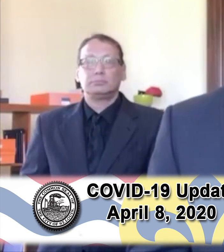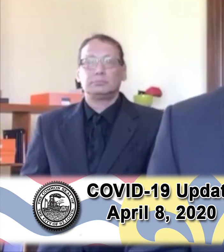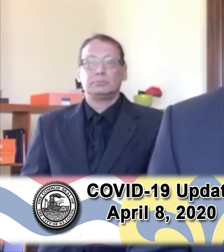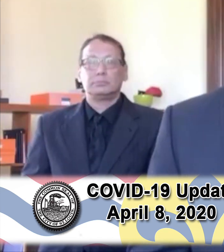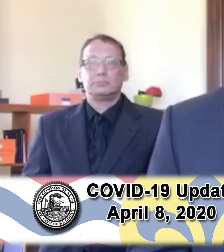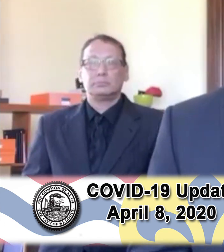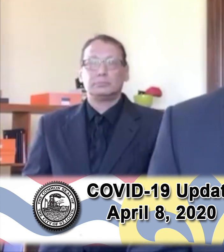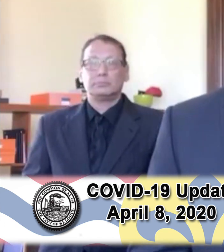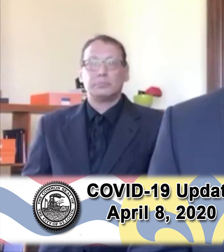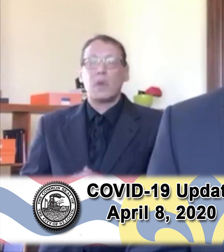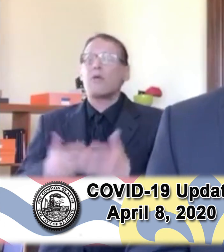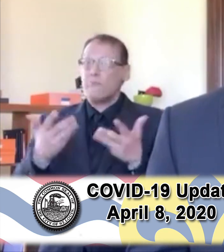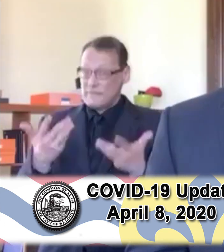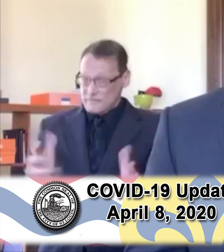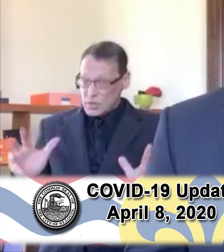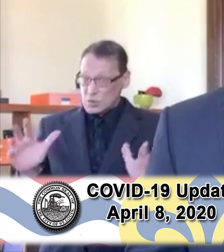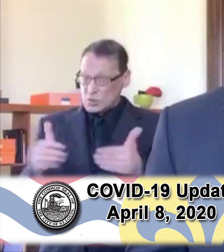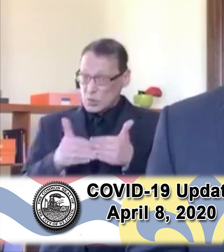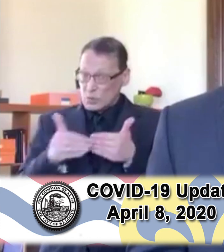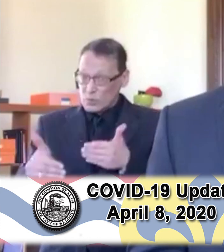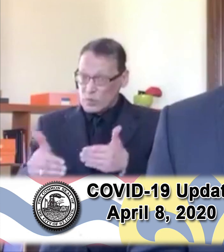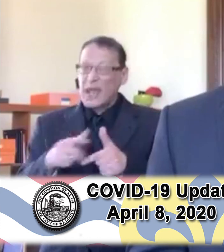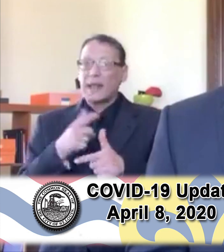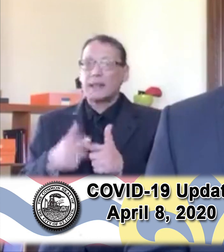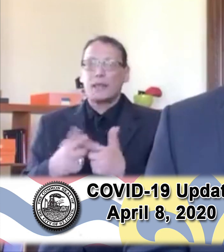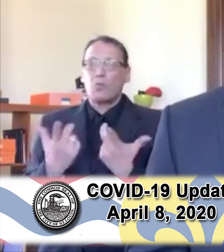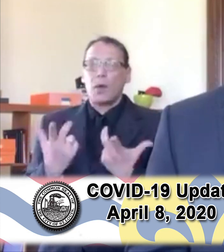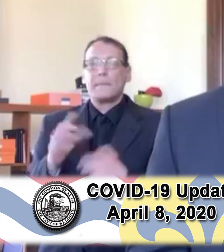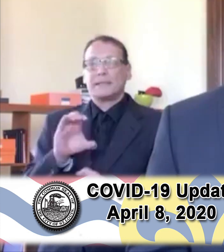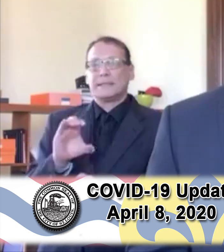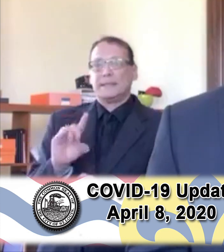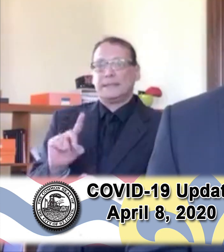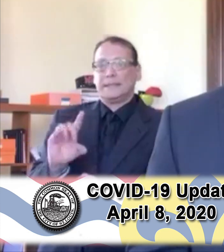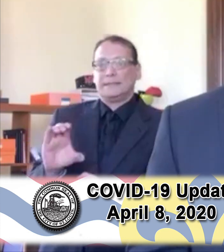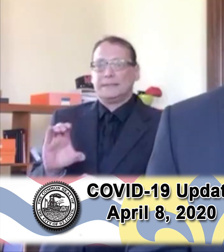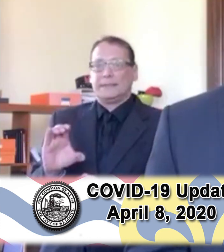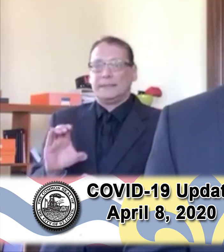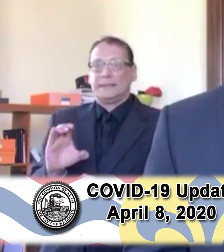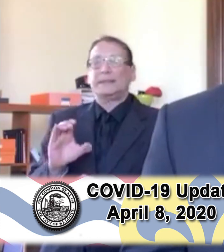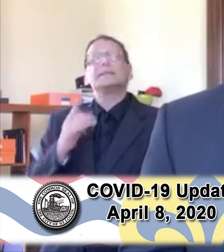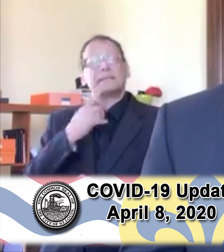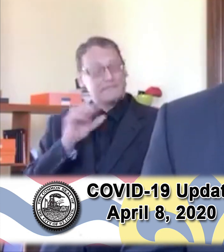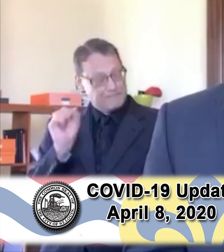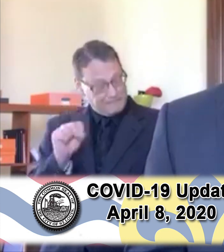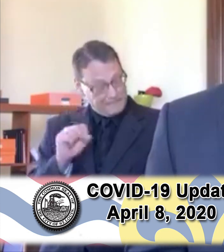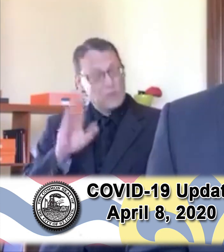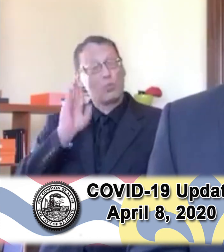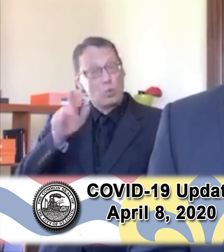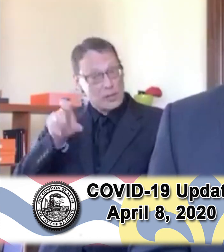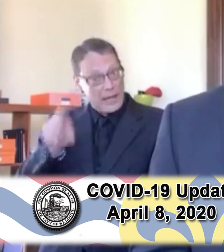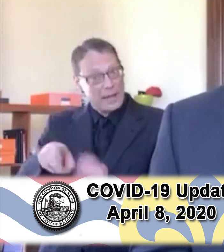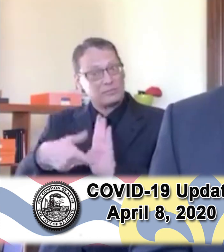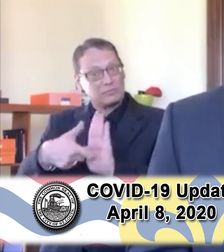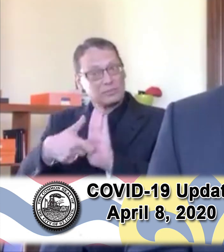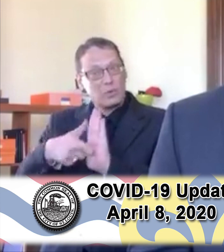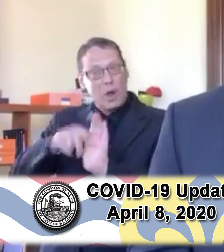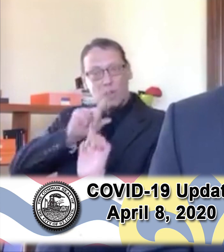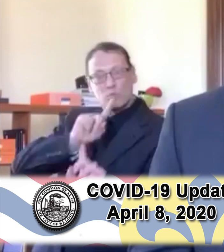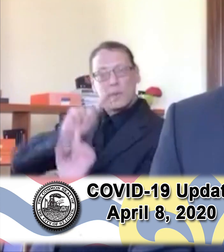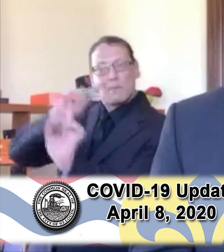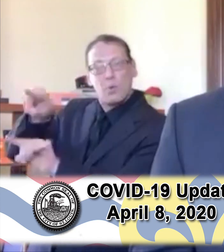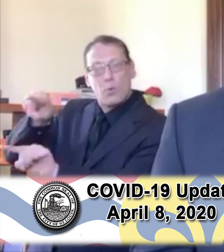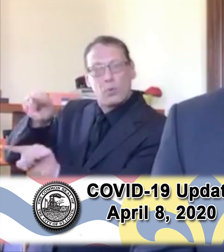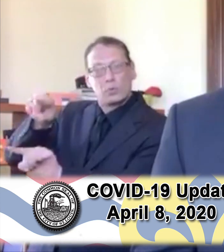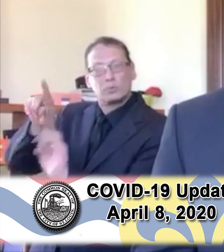COVID-19 response is over. The Centers for Disease Control and Prevention deems this to be a reportable condition. After this response,